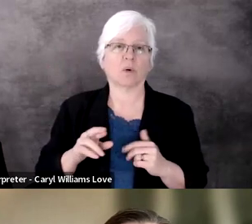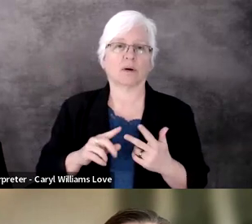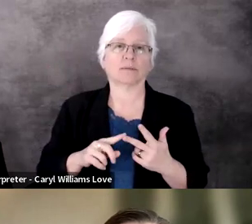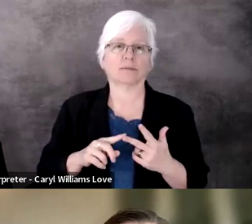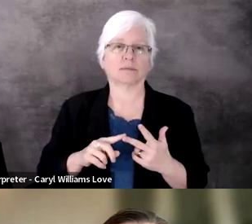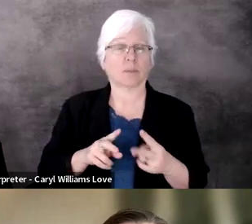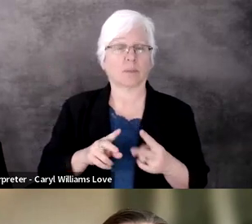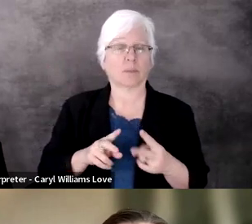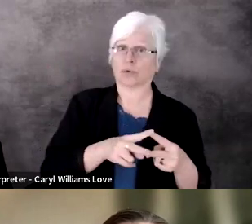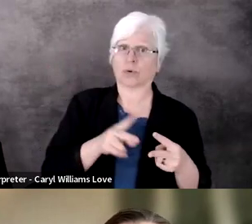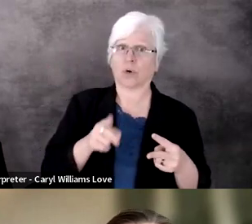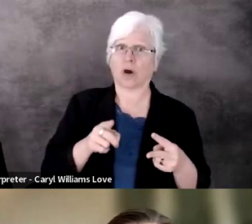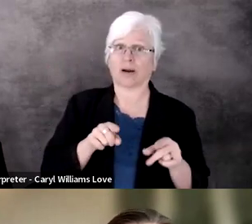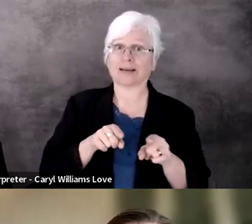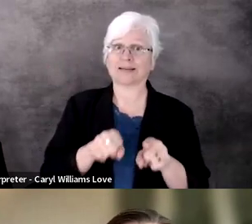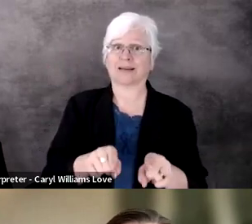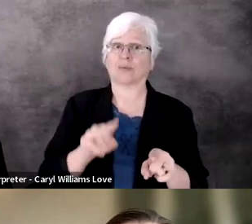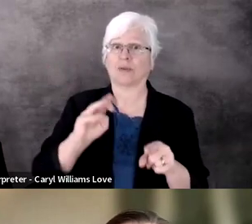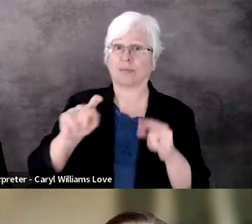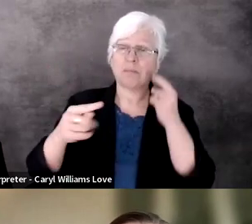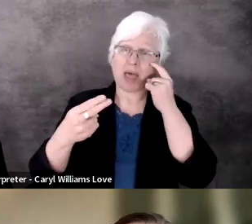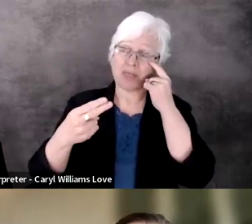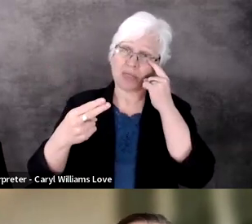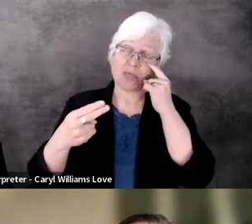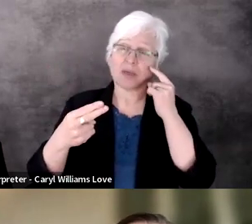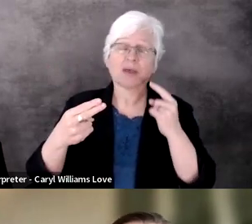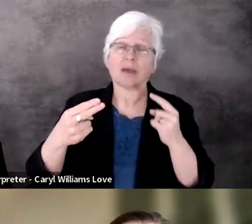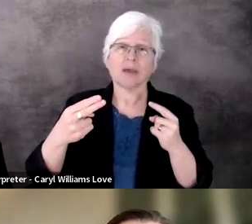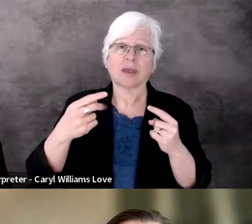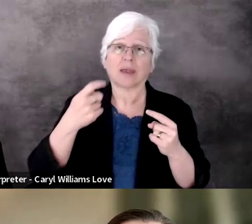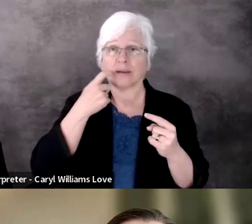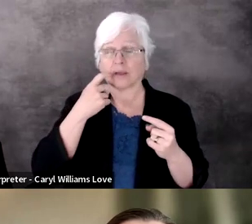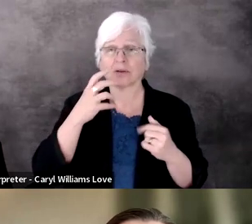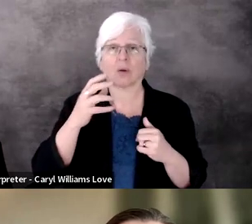which are symptoms that could be consistent with methamphetamine intoxication or consistent with